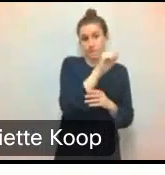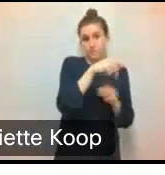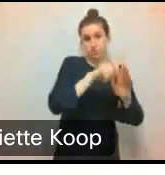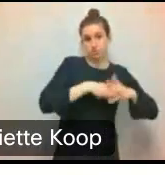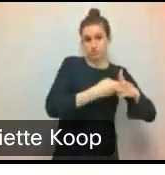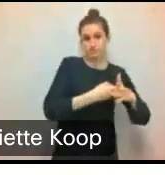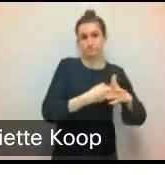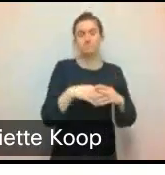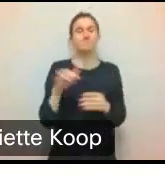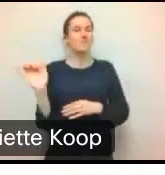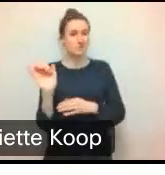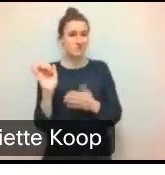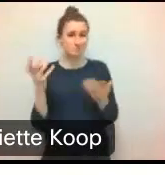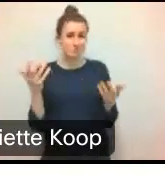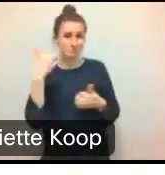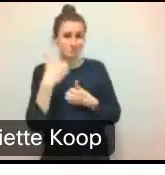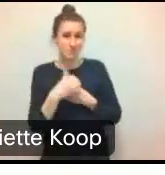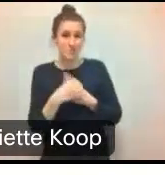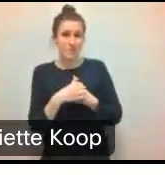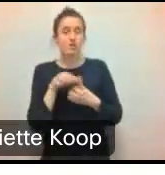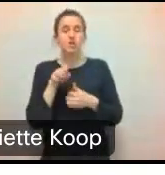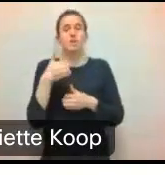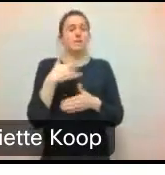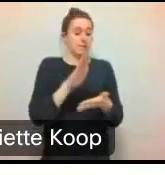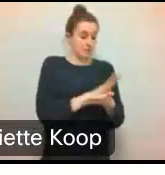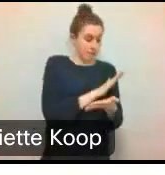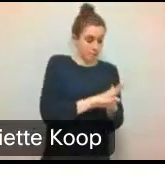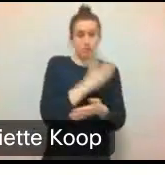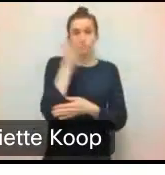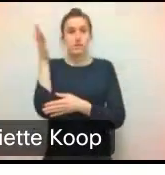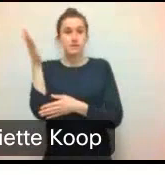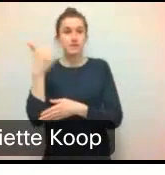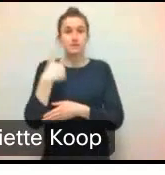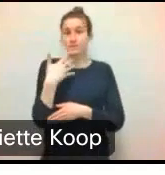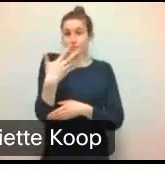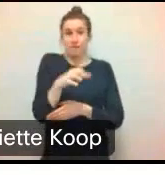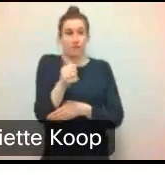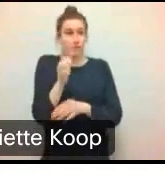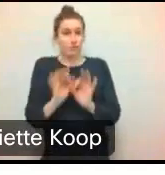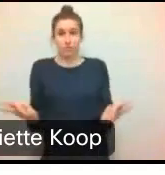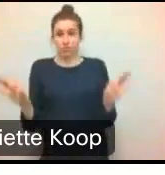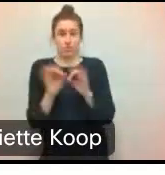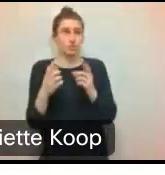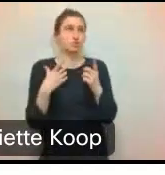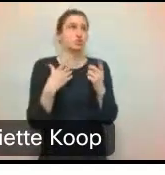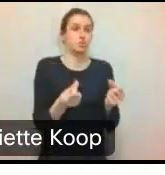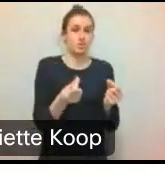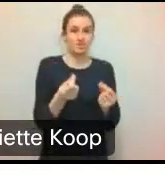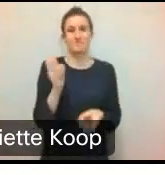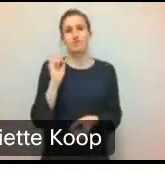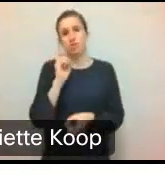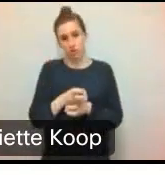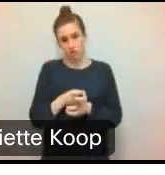And look, you have a paper, a presentation, and you got 5 other things to do, and it's hard, which is